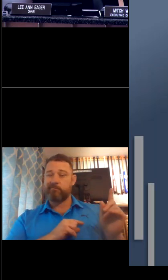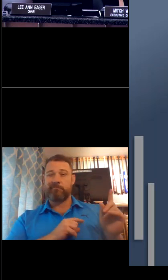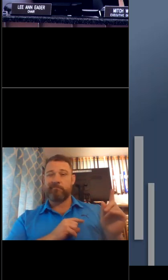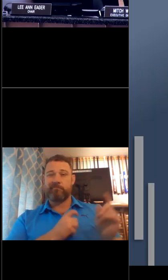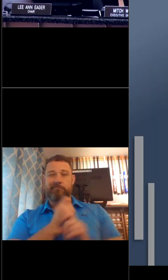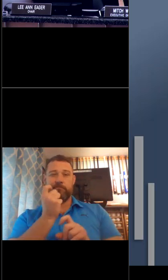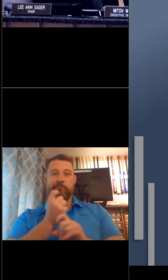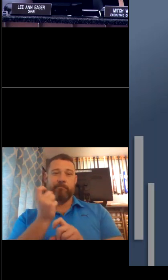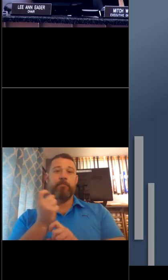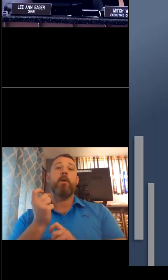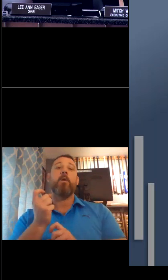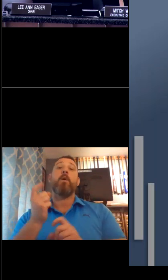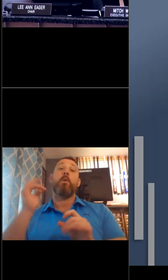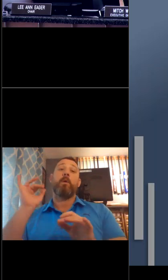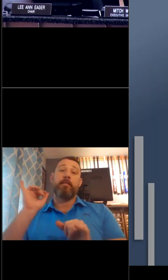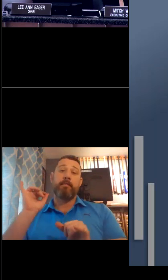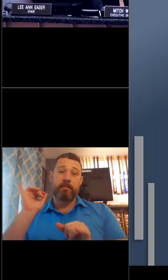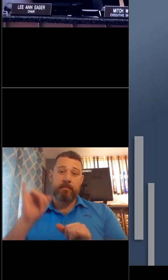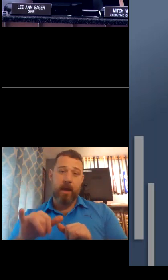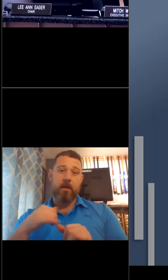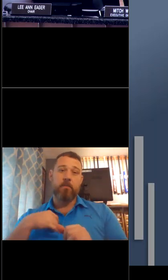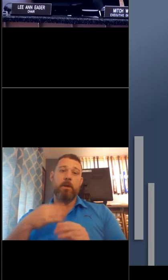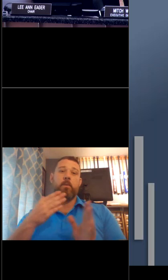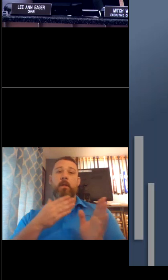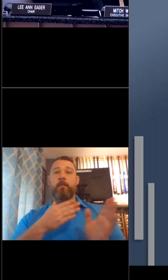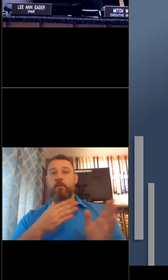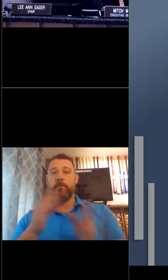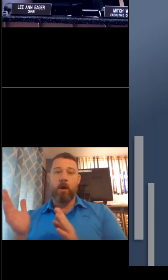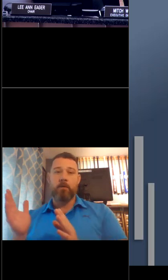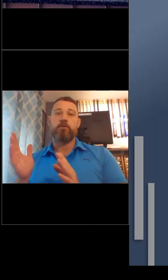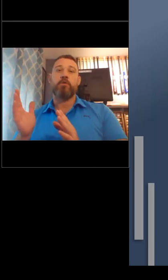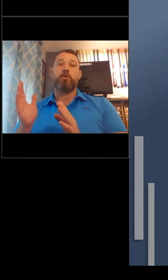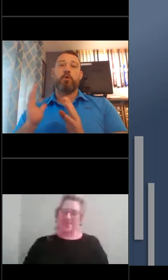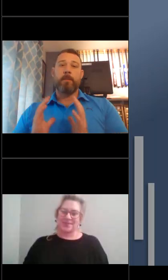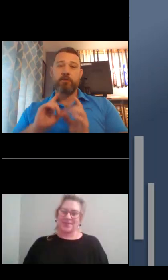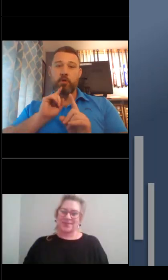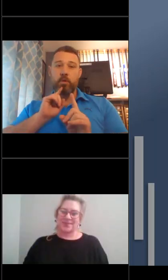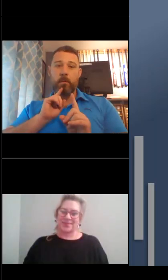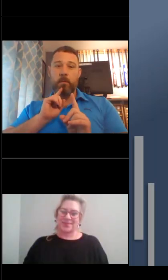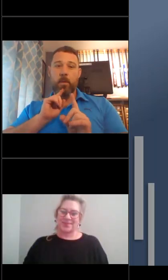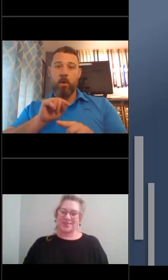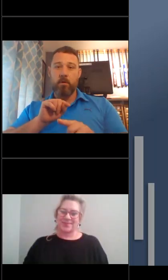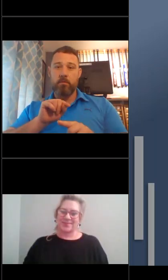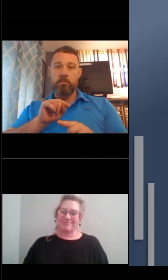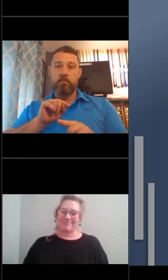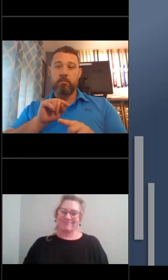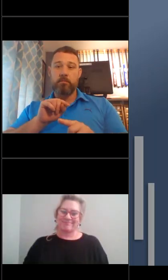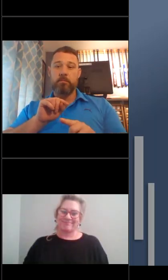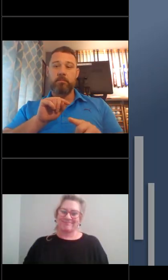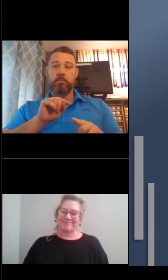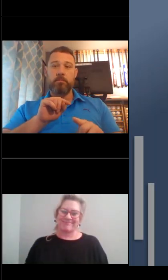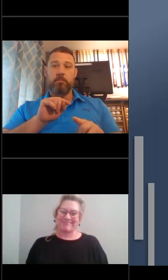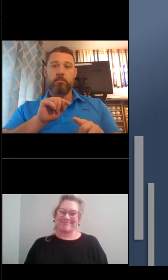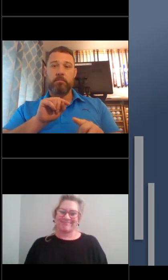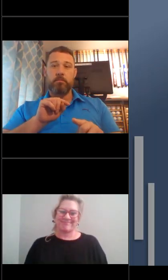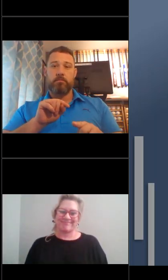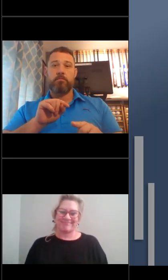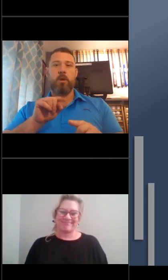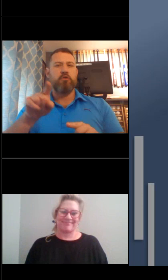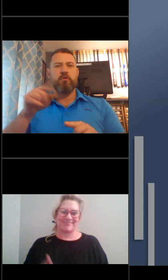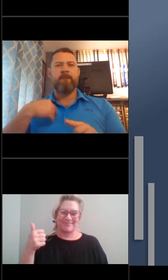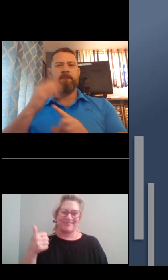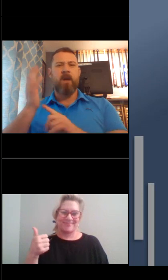With that, we will move on to commissioner reports. And before I ask my fellow commissioners if they have